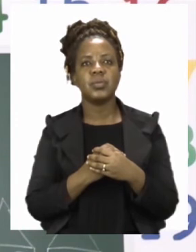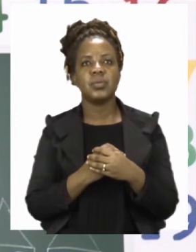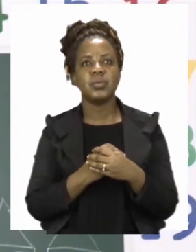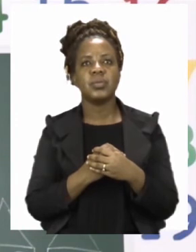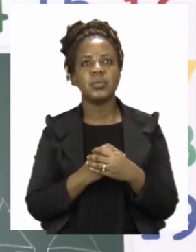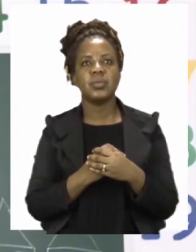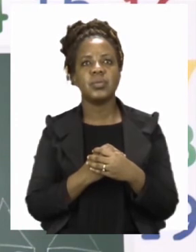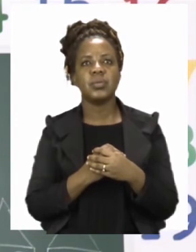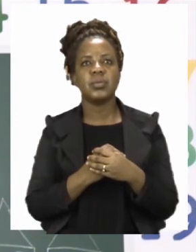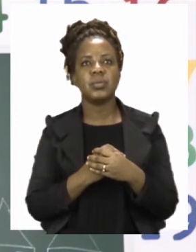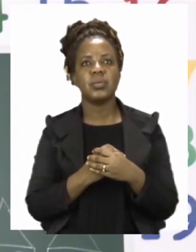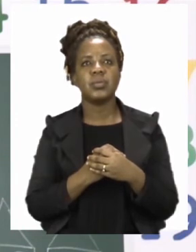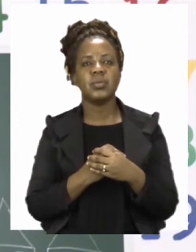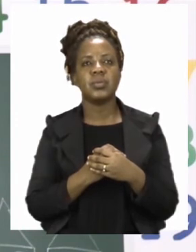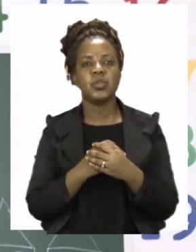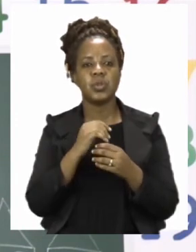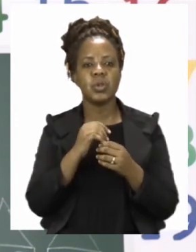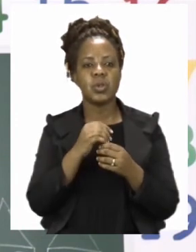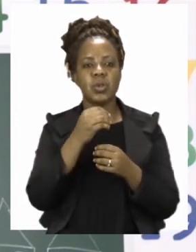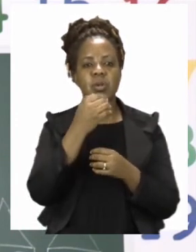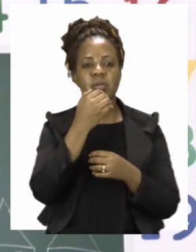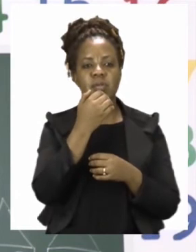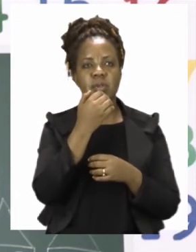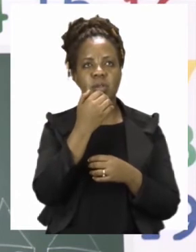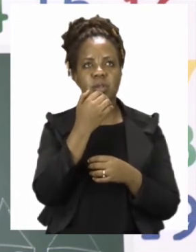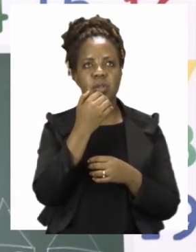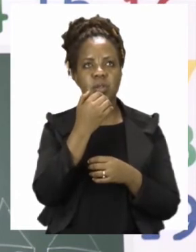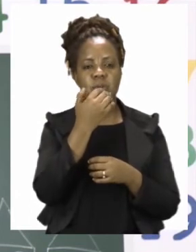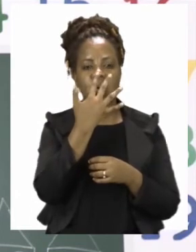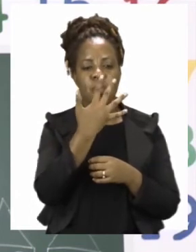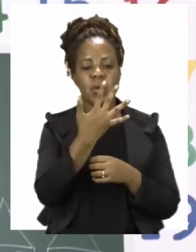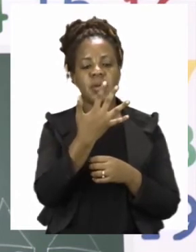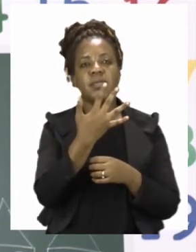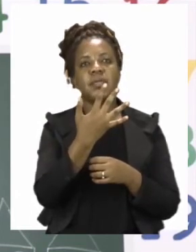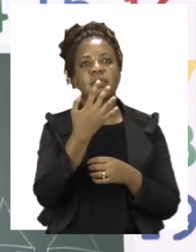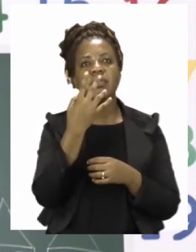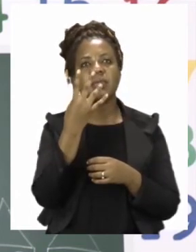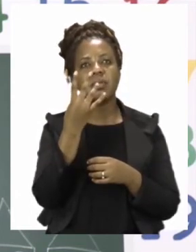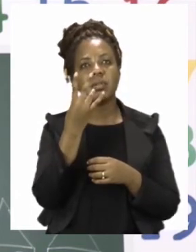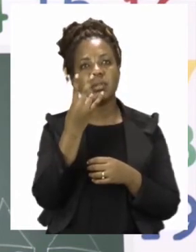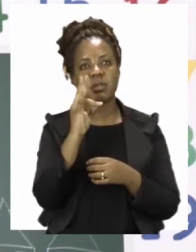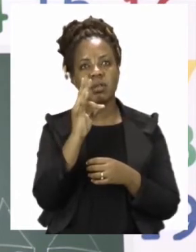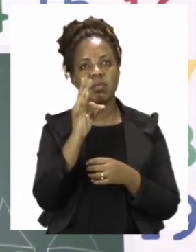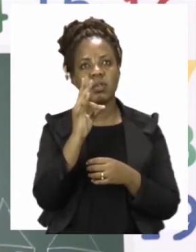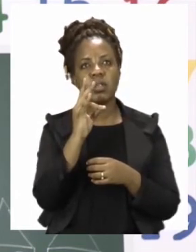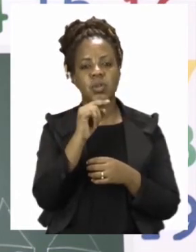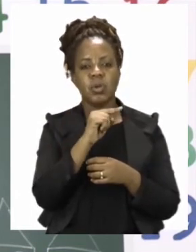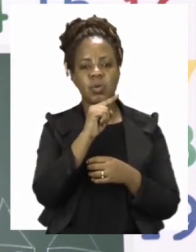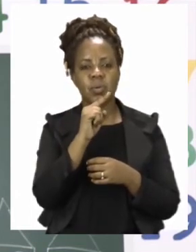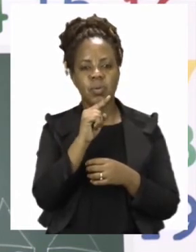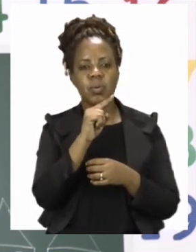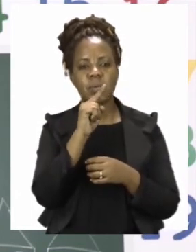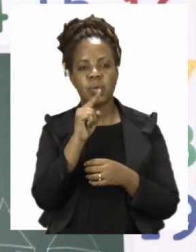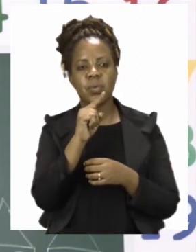8 or 9, you are going to go forward to the house in front of it. Take your time and ask